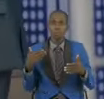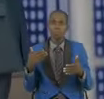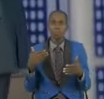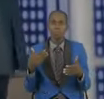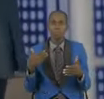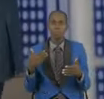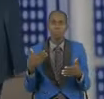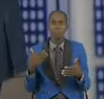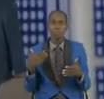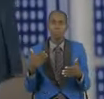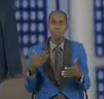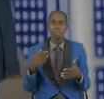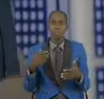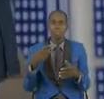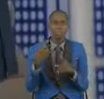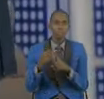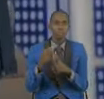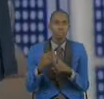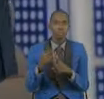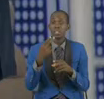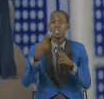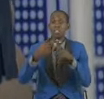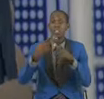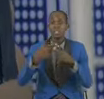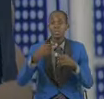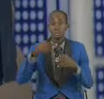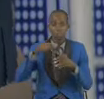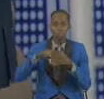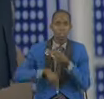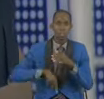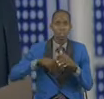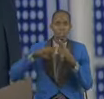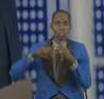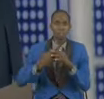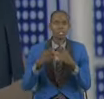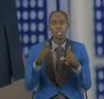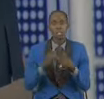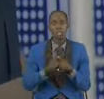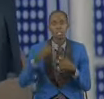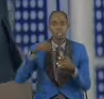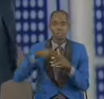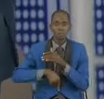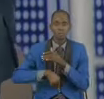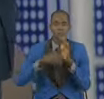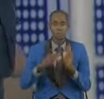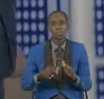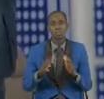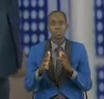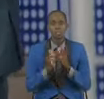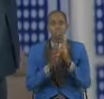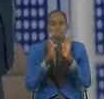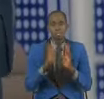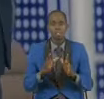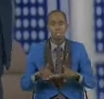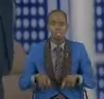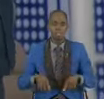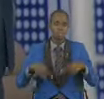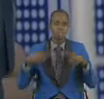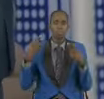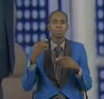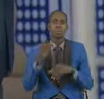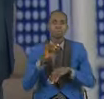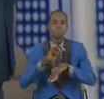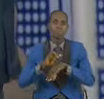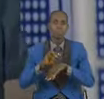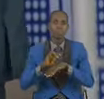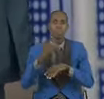deeper life started as deeper Christian life ministry, the vision he gave, that he gave me,